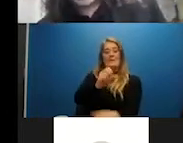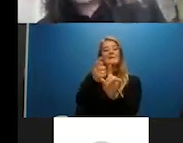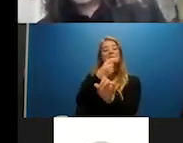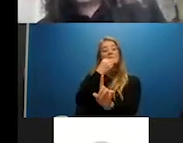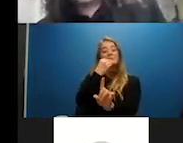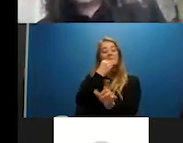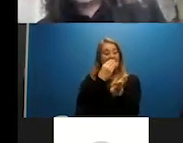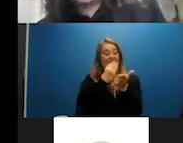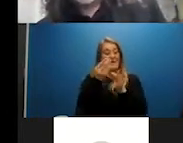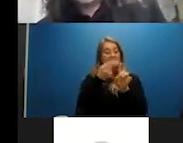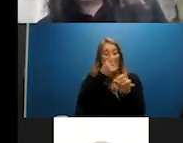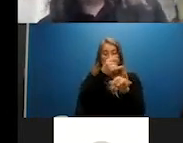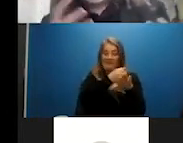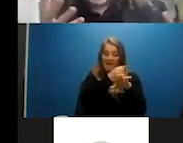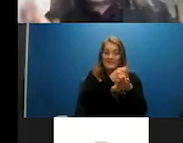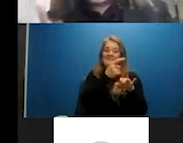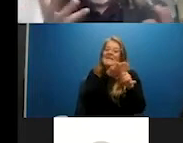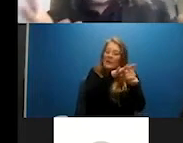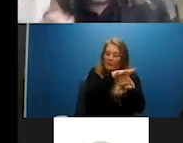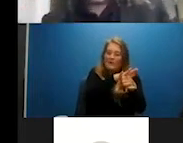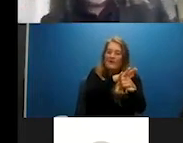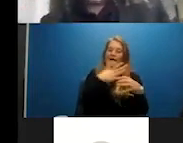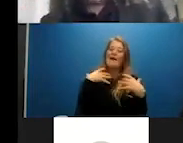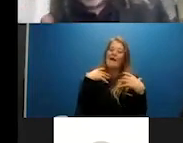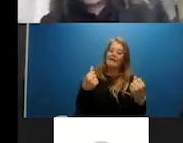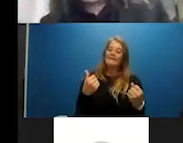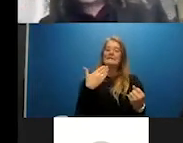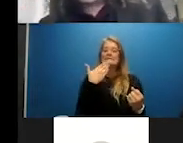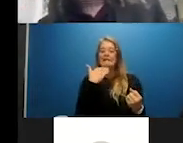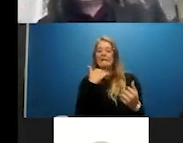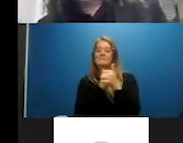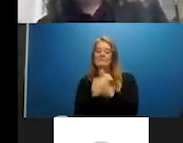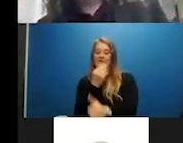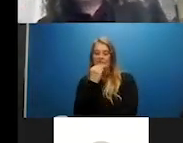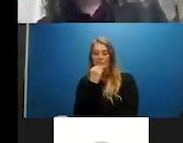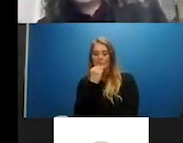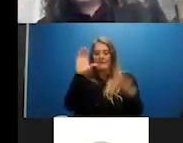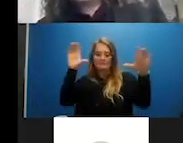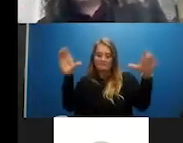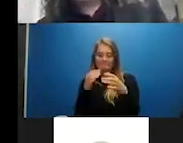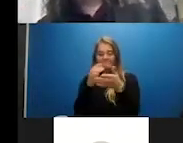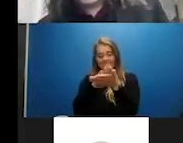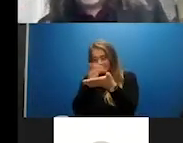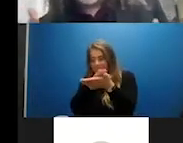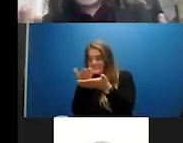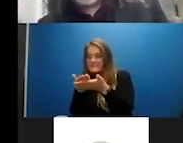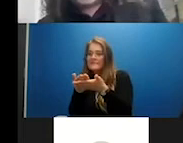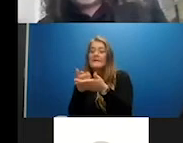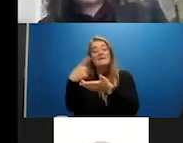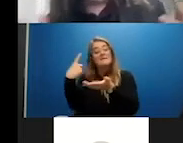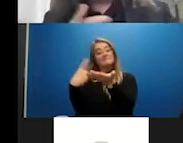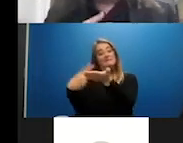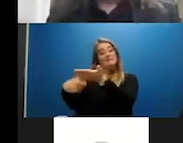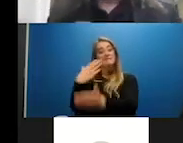purchased at the local grocery store, a healthy diabetes preventing food. They then talk about